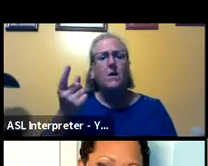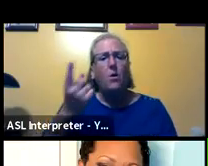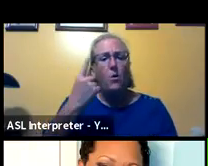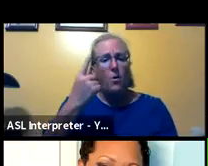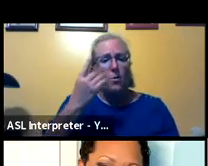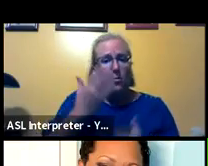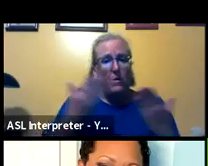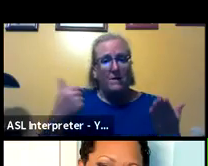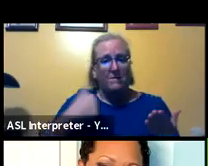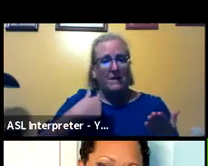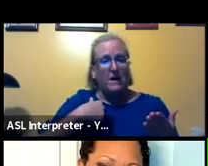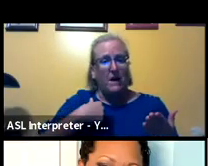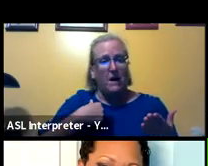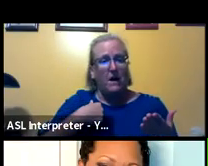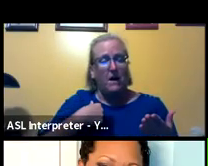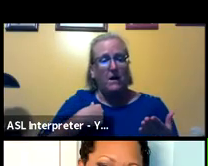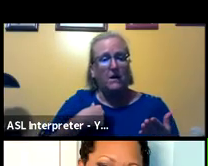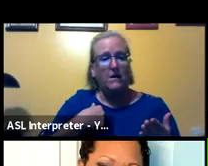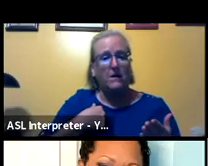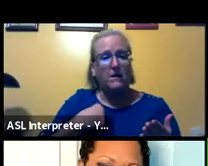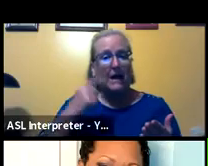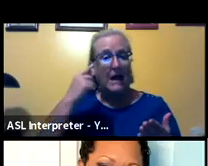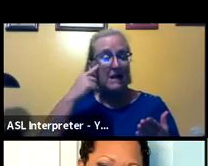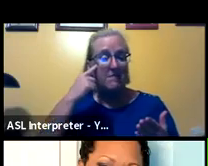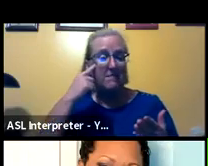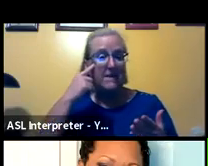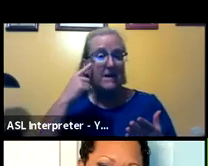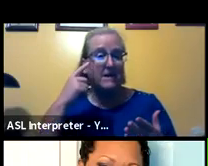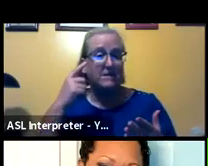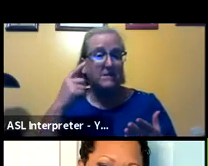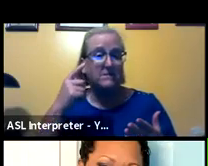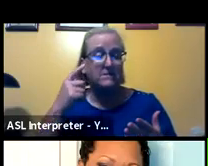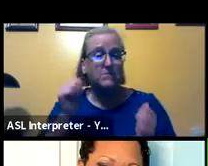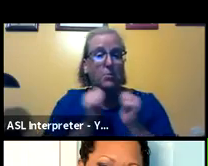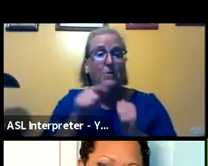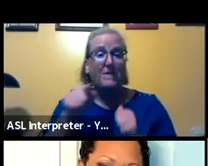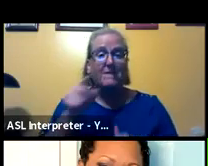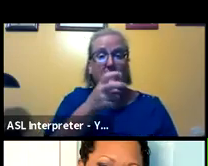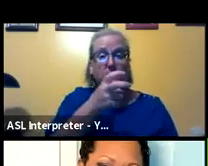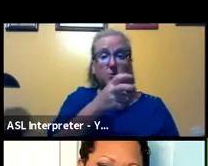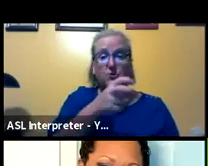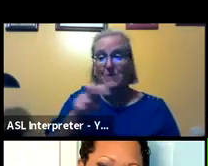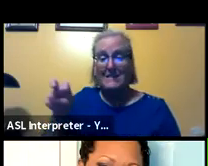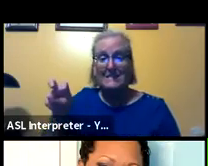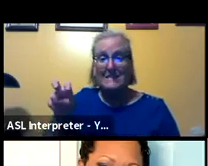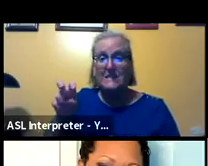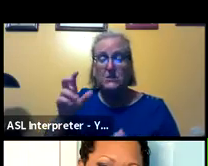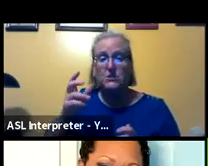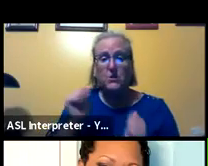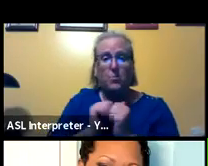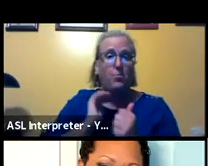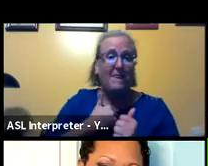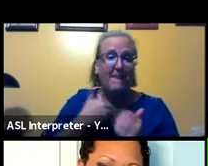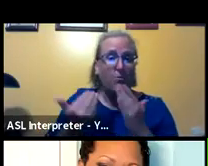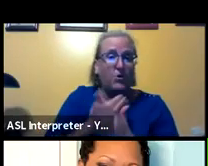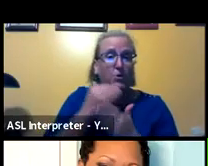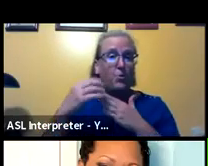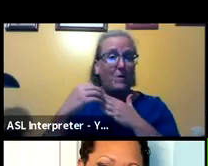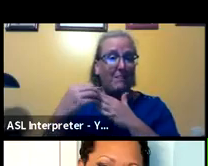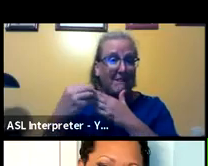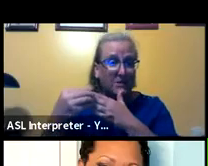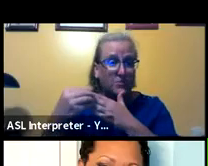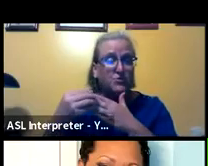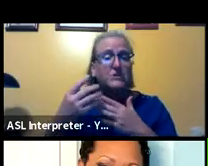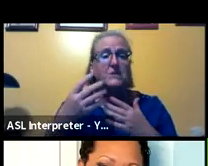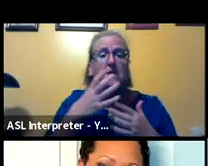the things that I think will be awesome at this point in time with the transition, with our new leadership, and in